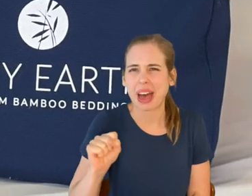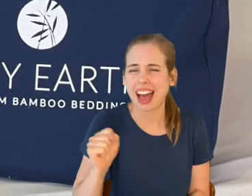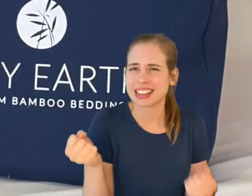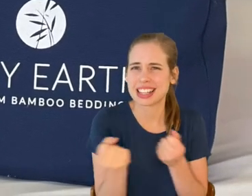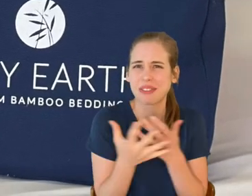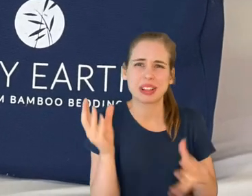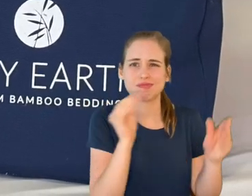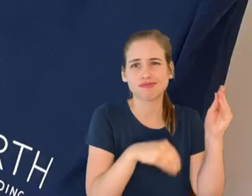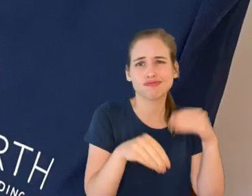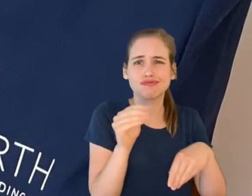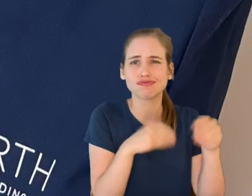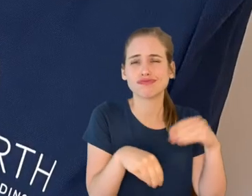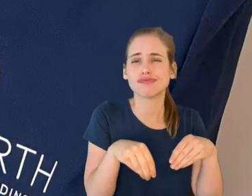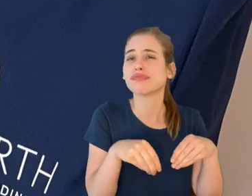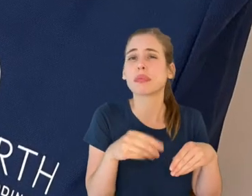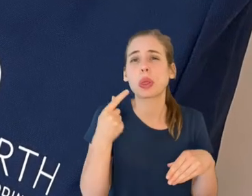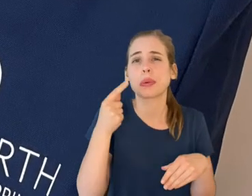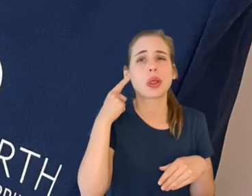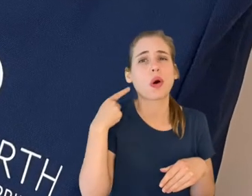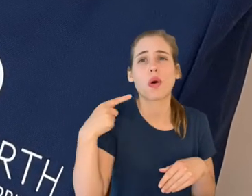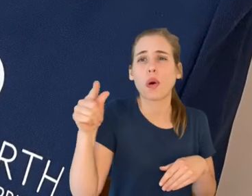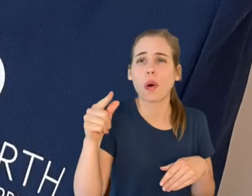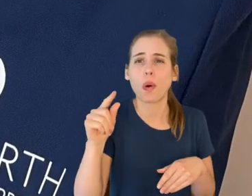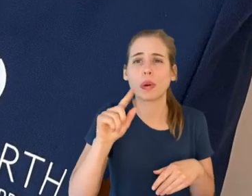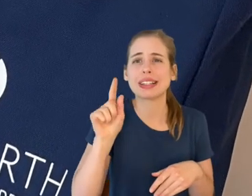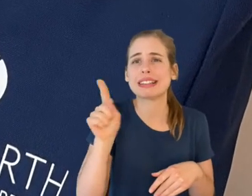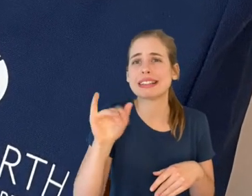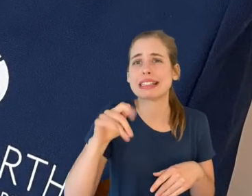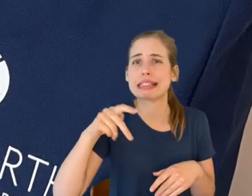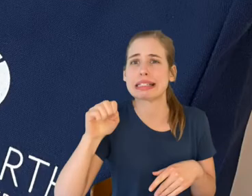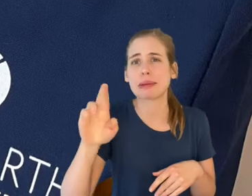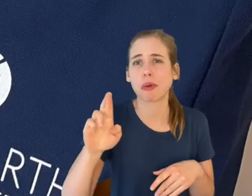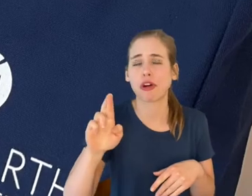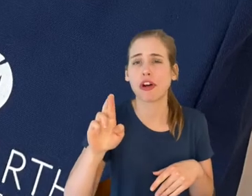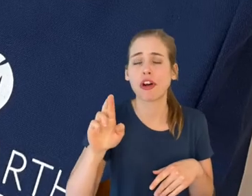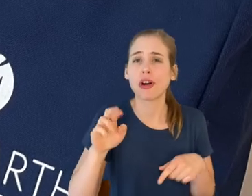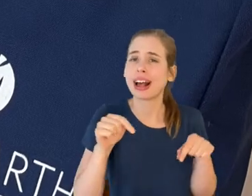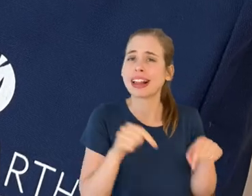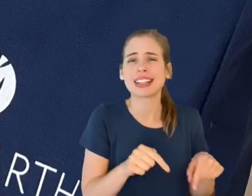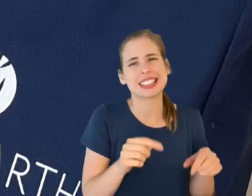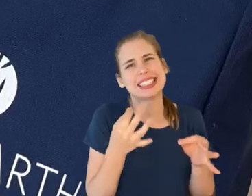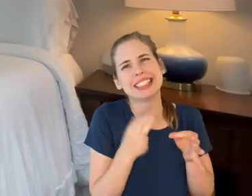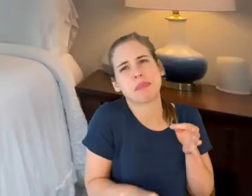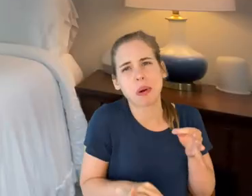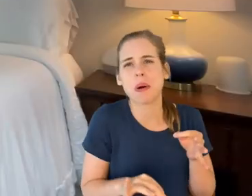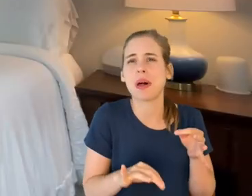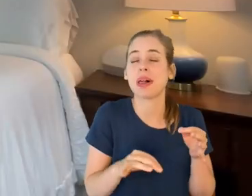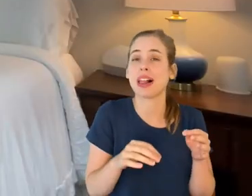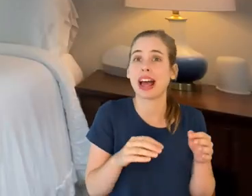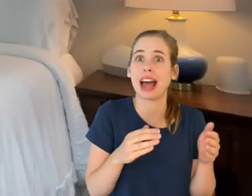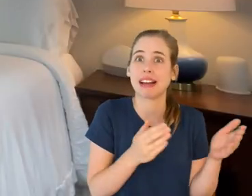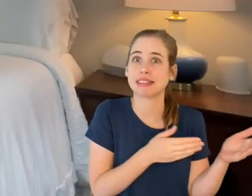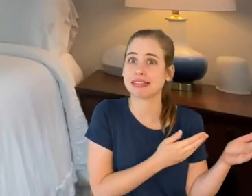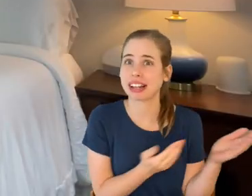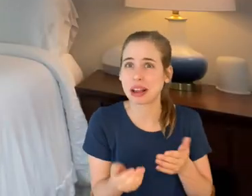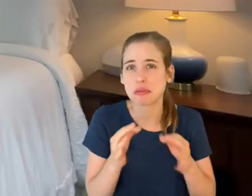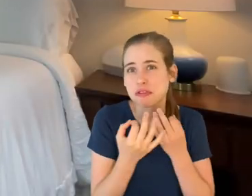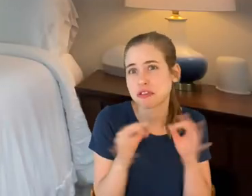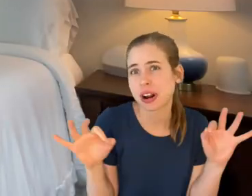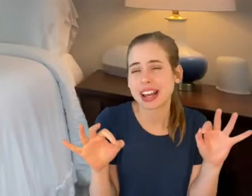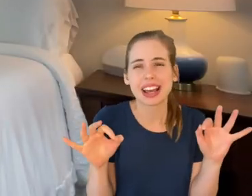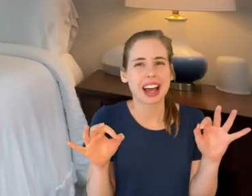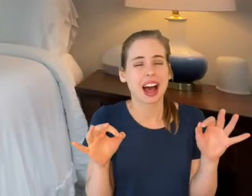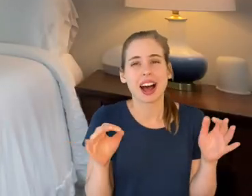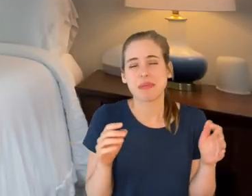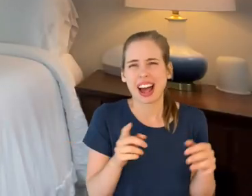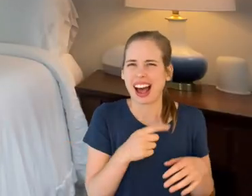gold zipper. I know it's like so simple and it came free, but I absolutely love these bags. I have been using them for